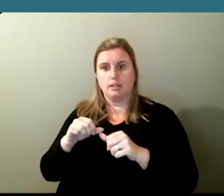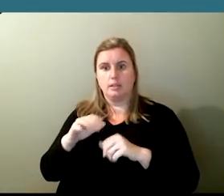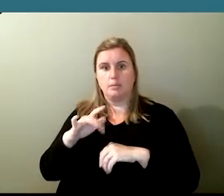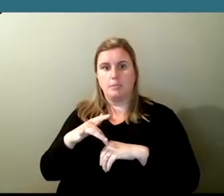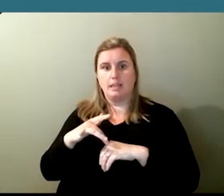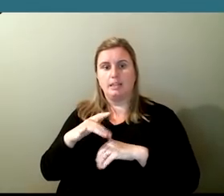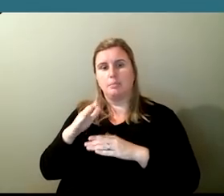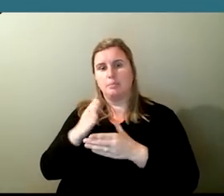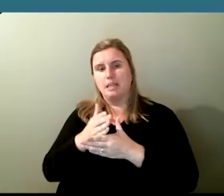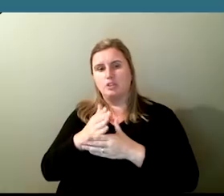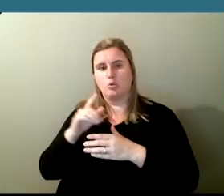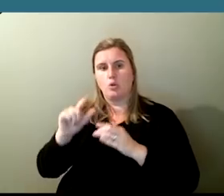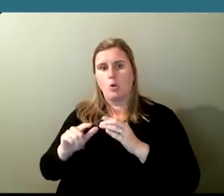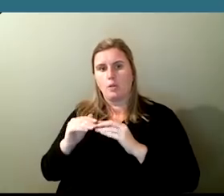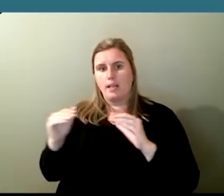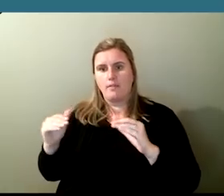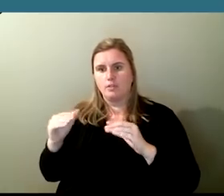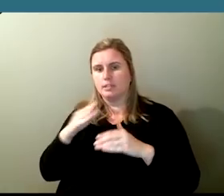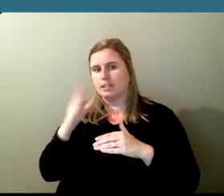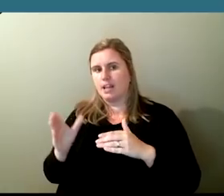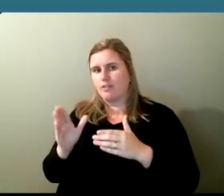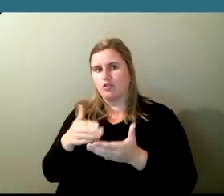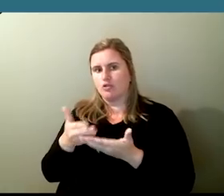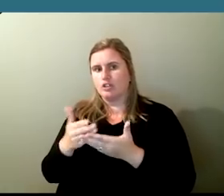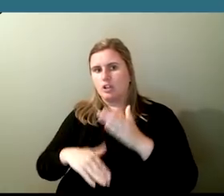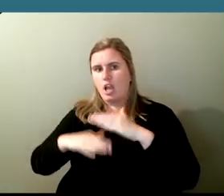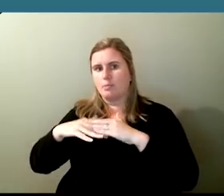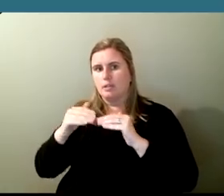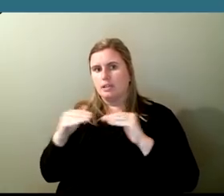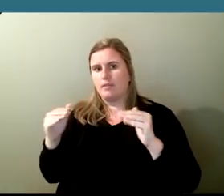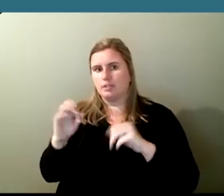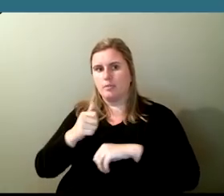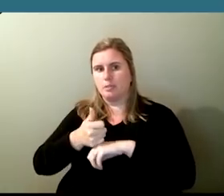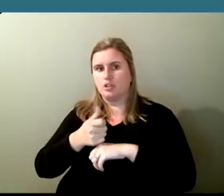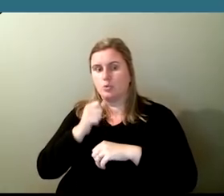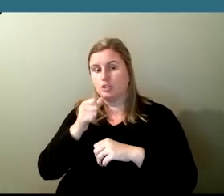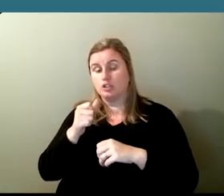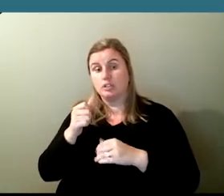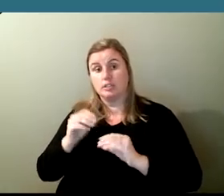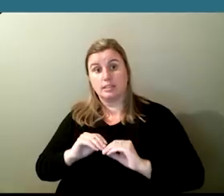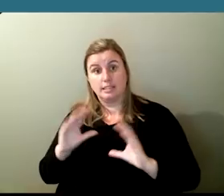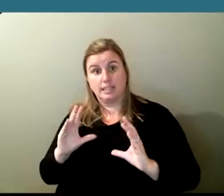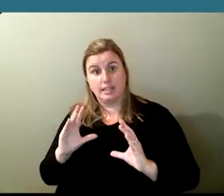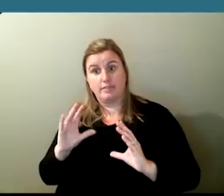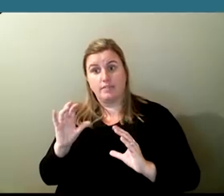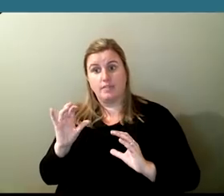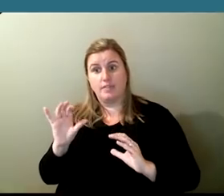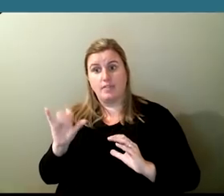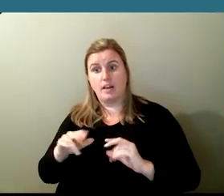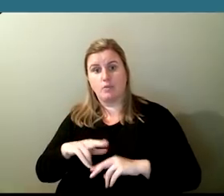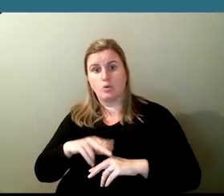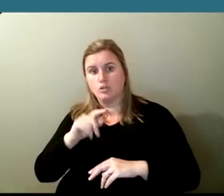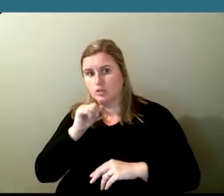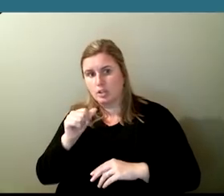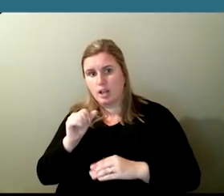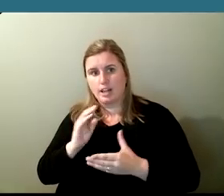levels, never reaching optimal levels of implementation, which is indicative that, of course, there is not